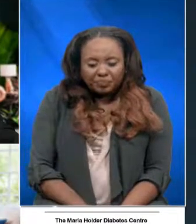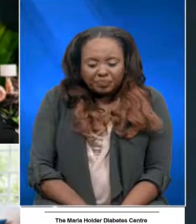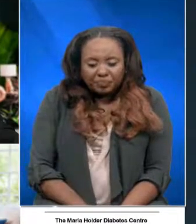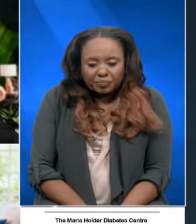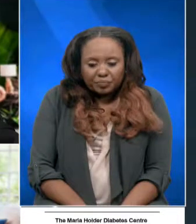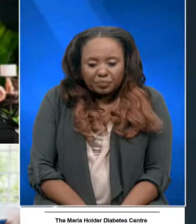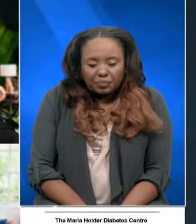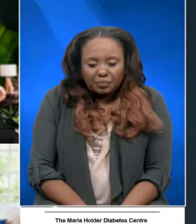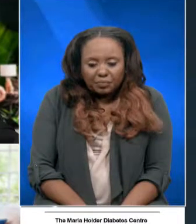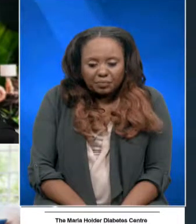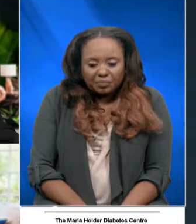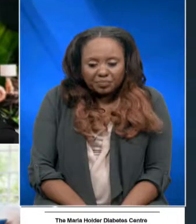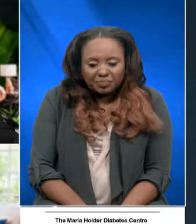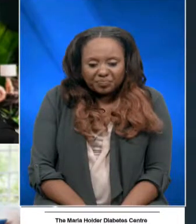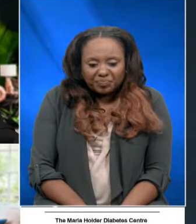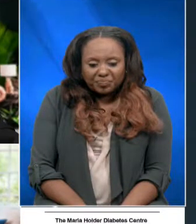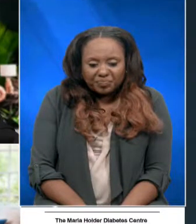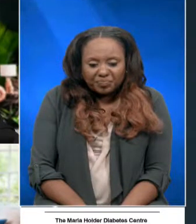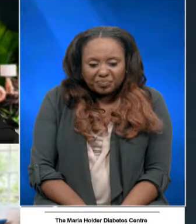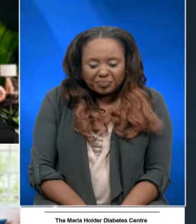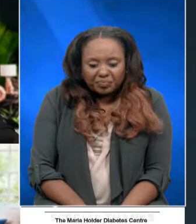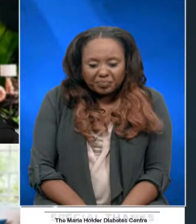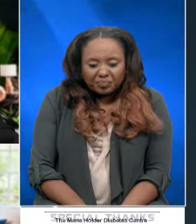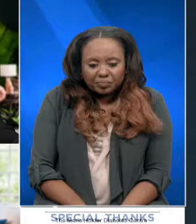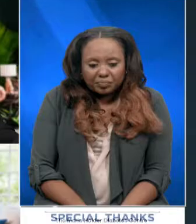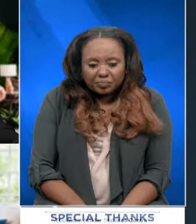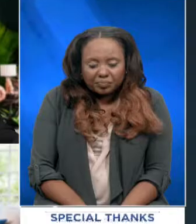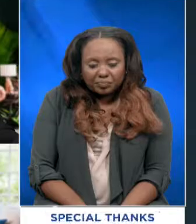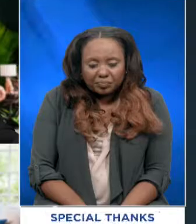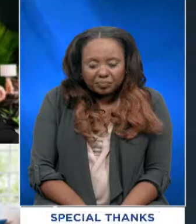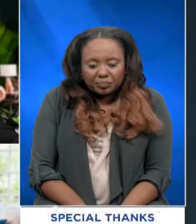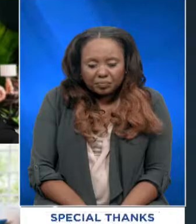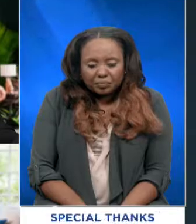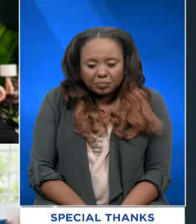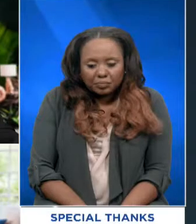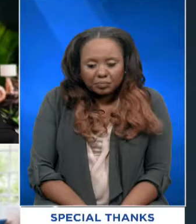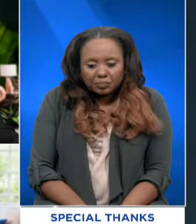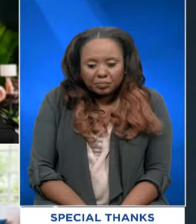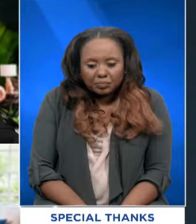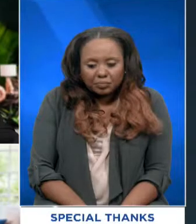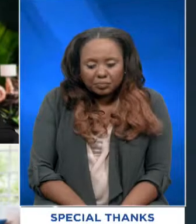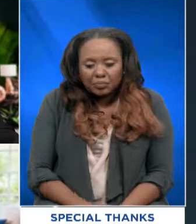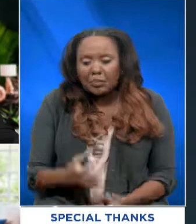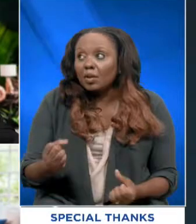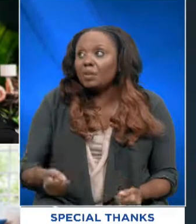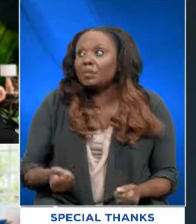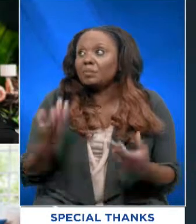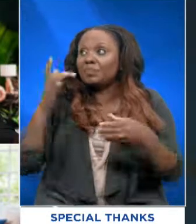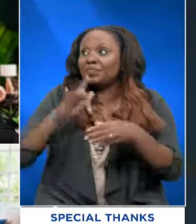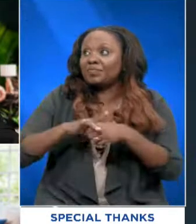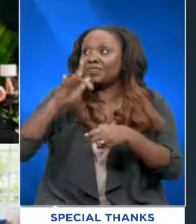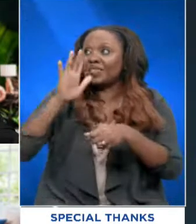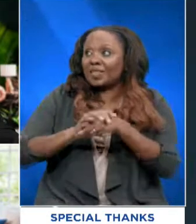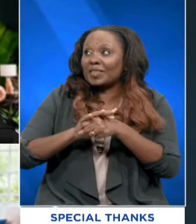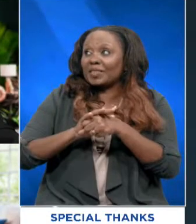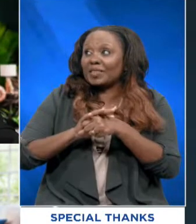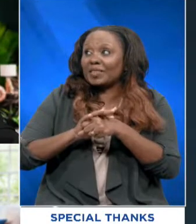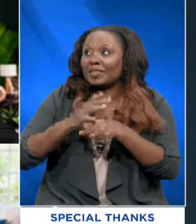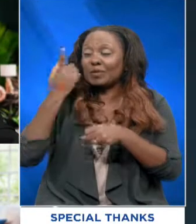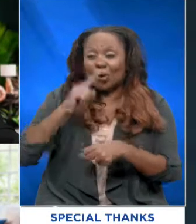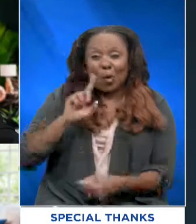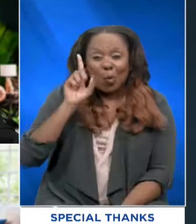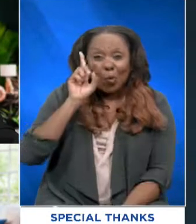how many soft drinks would be the equivalent to 1 gram on one